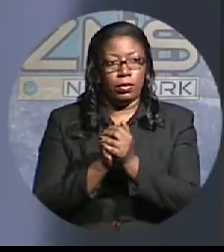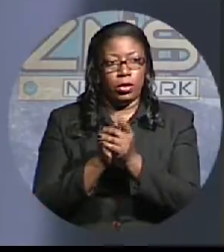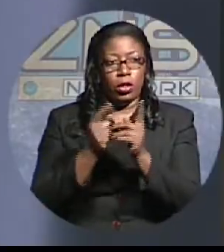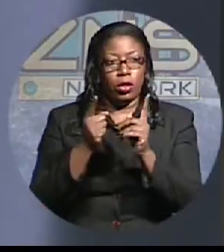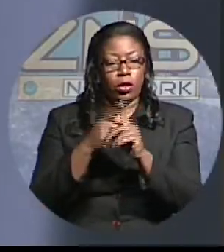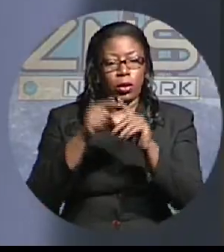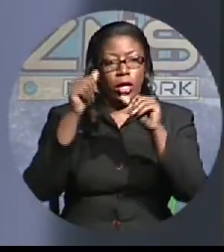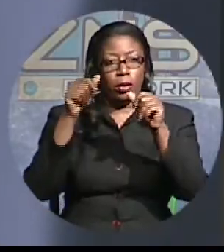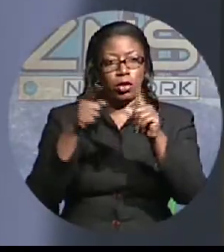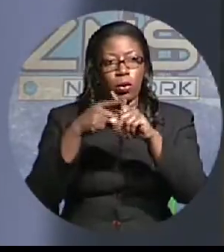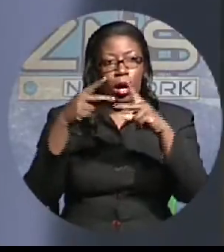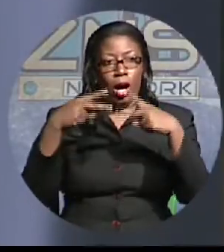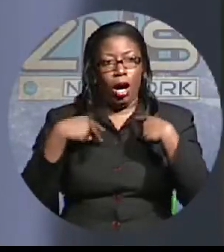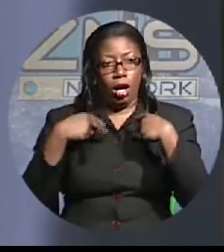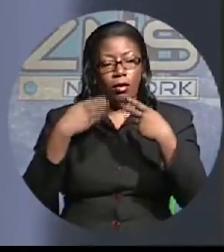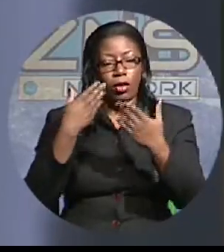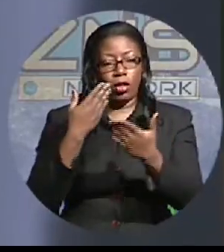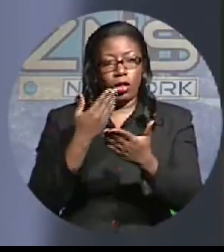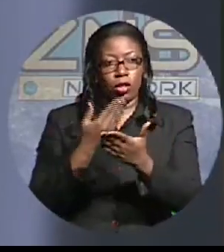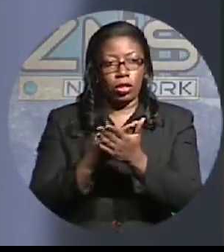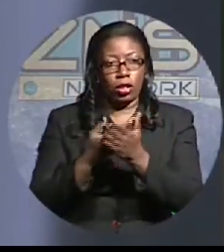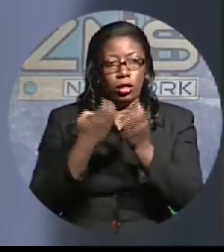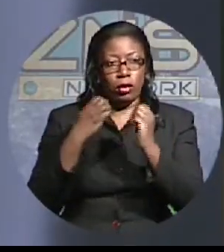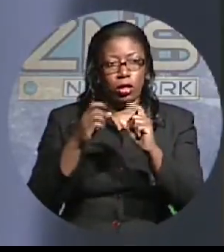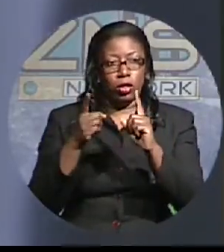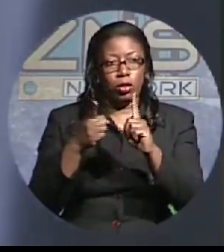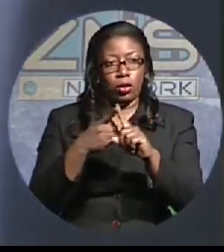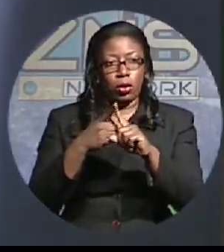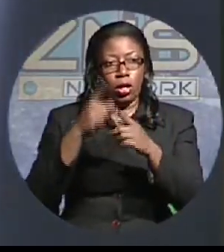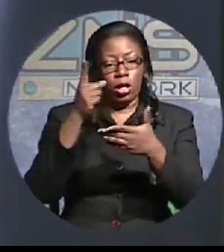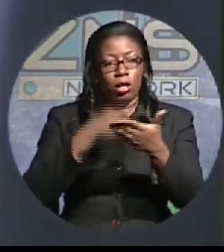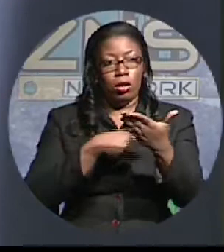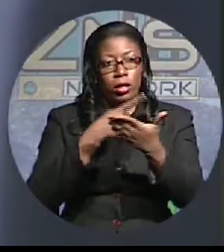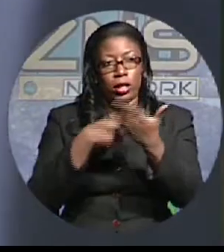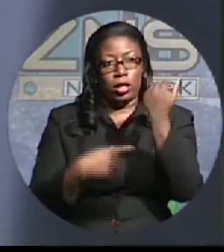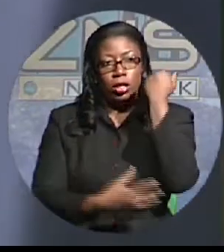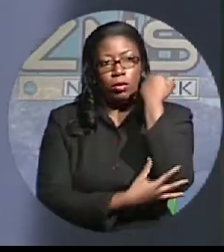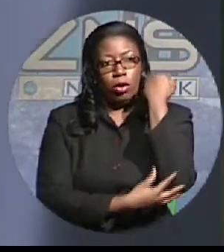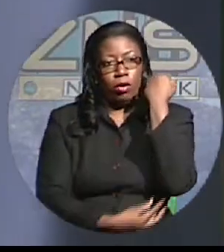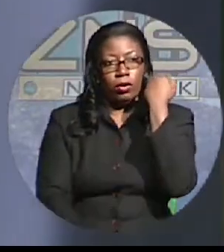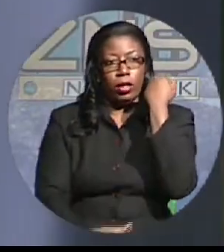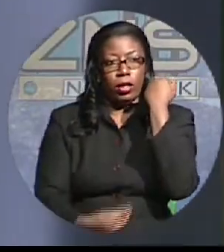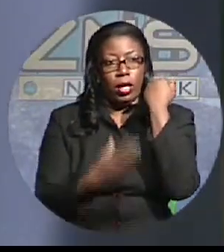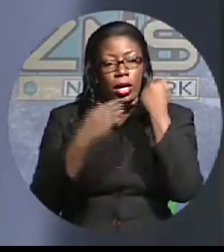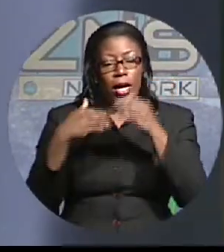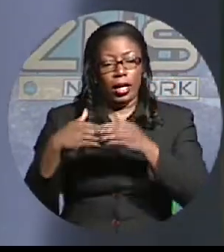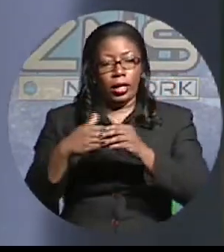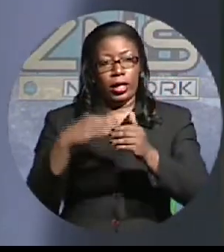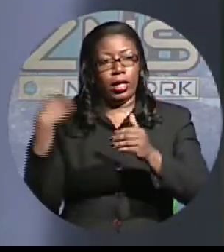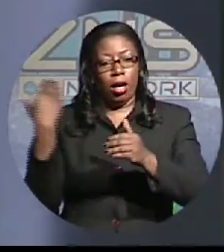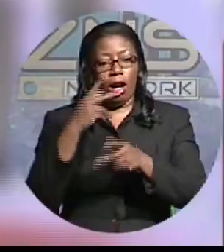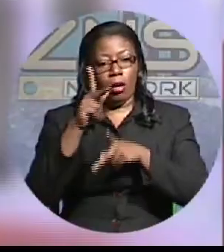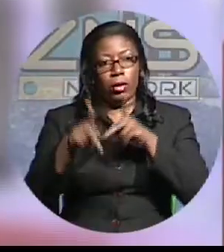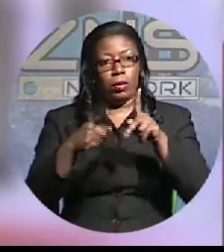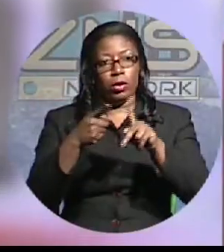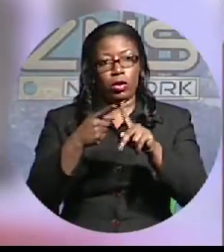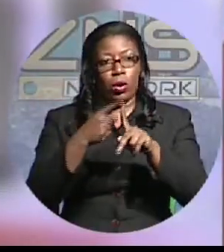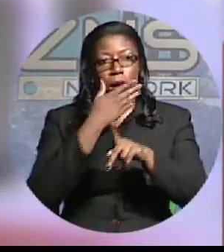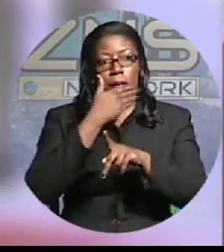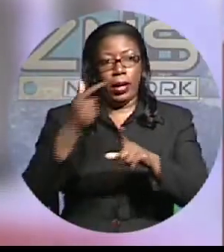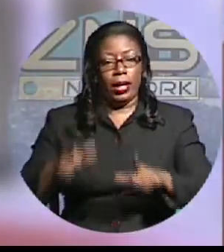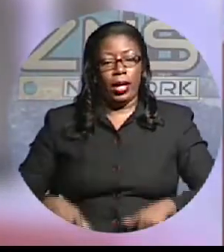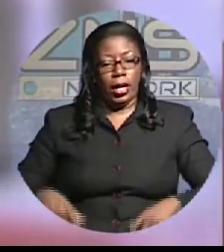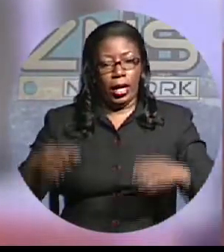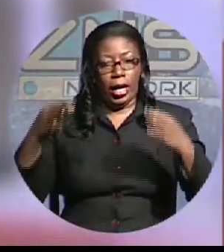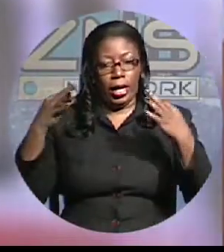able to have a real effort at eradicating poverty and leading our people to a better life. And